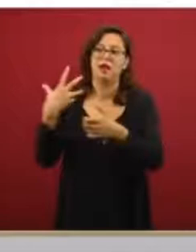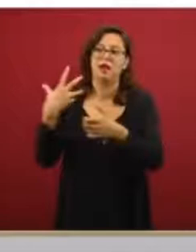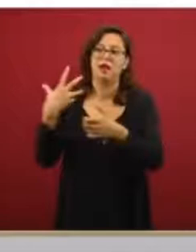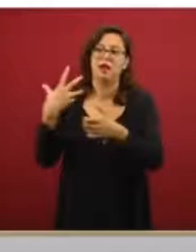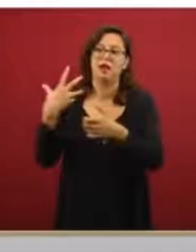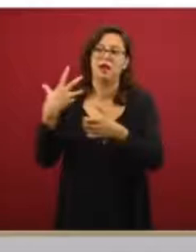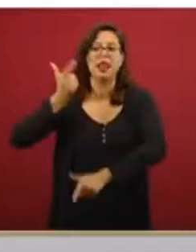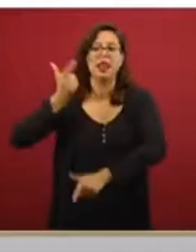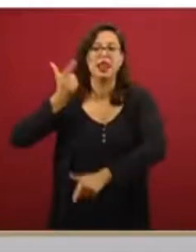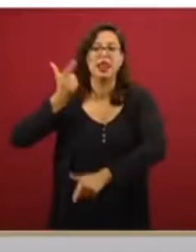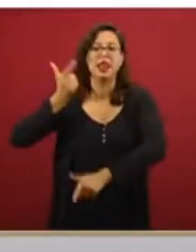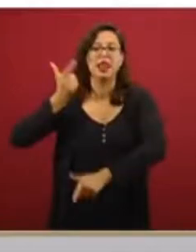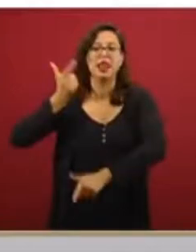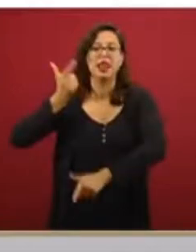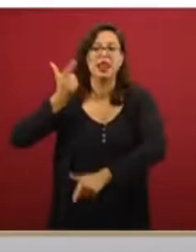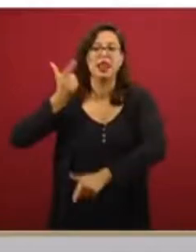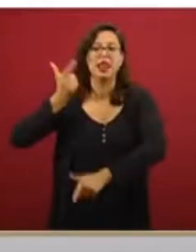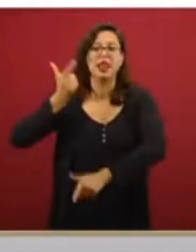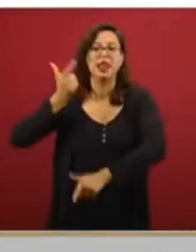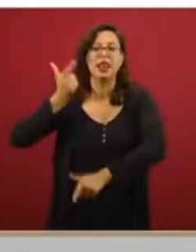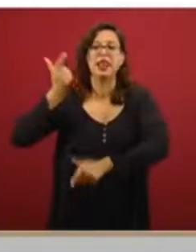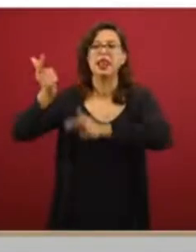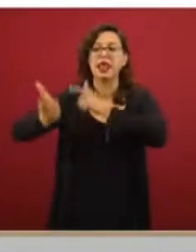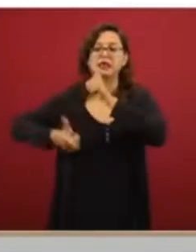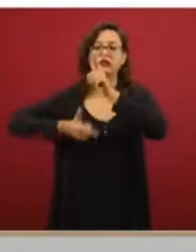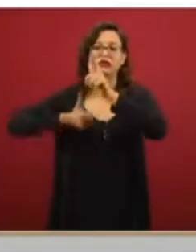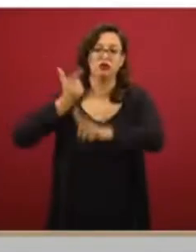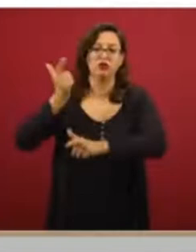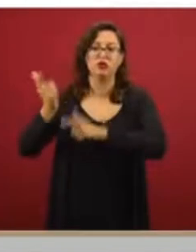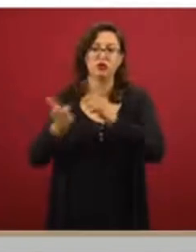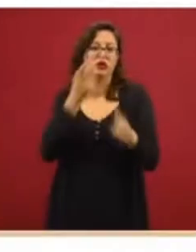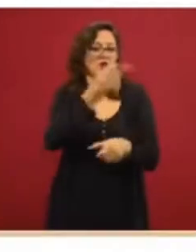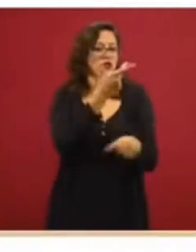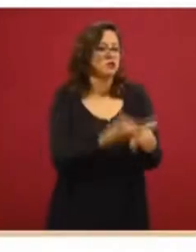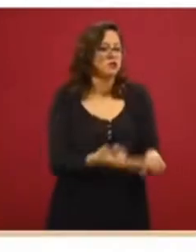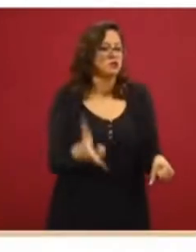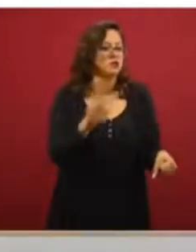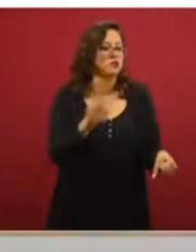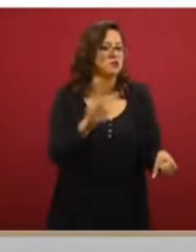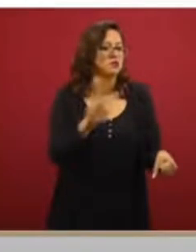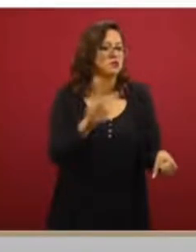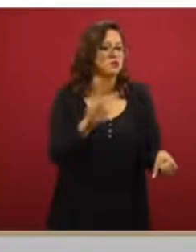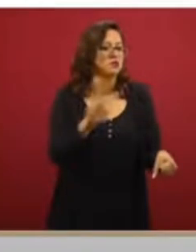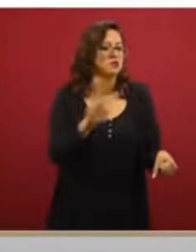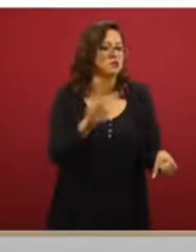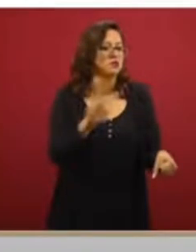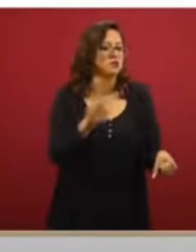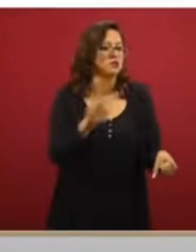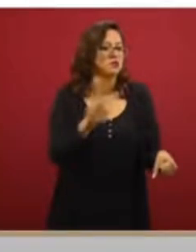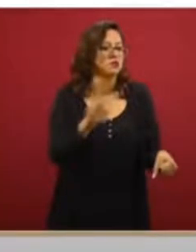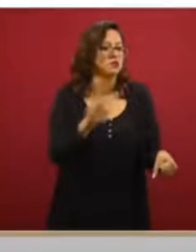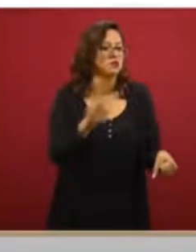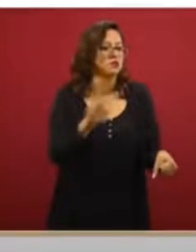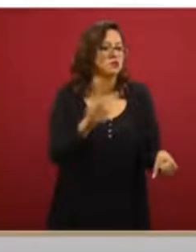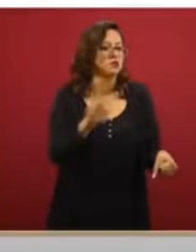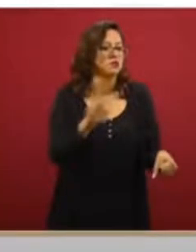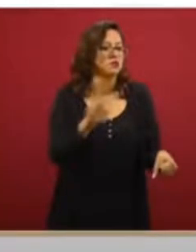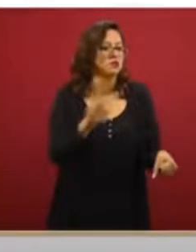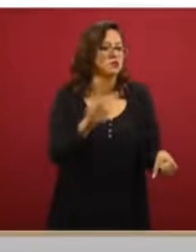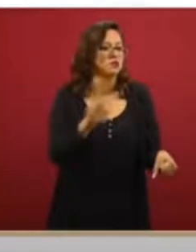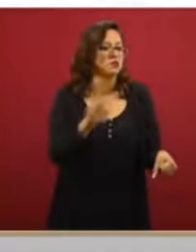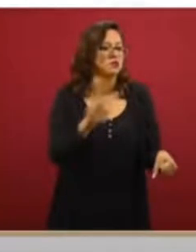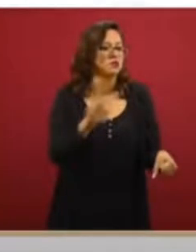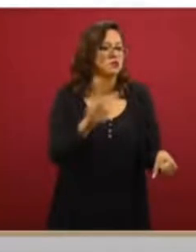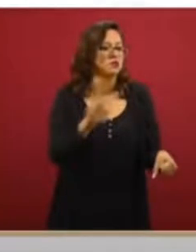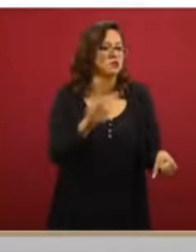spreading of the disease y por lo tanto de casos que saturaran los hospitales and so therefore we didn't have so many cases